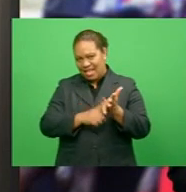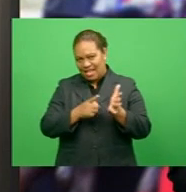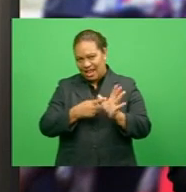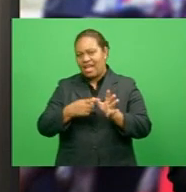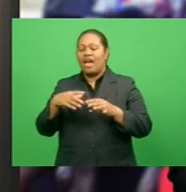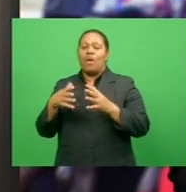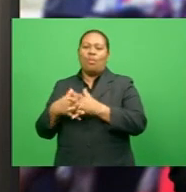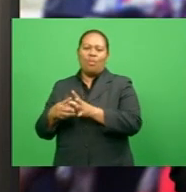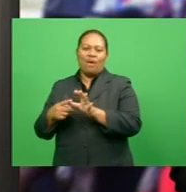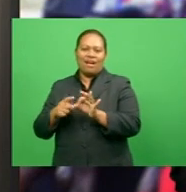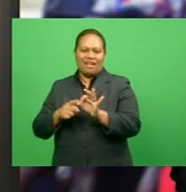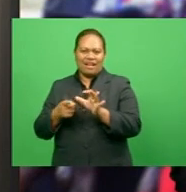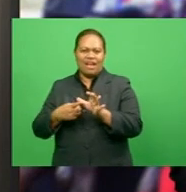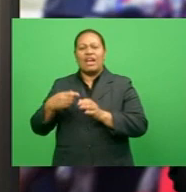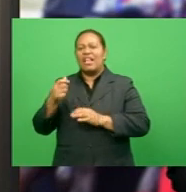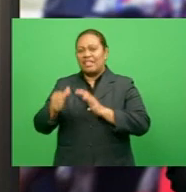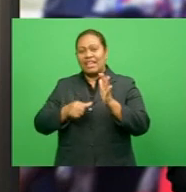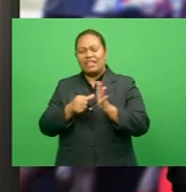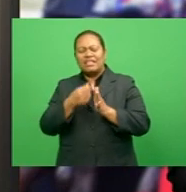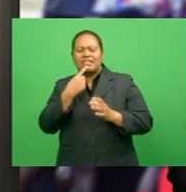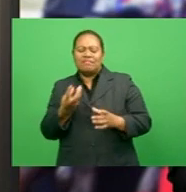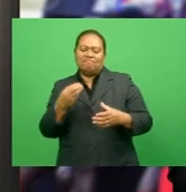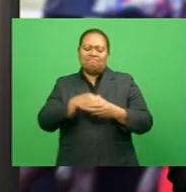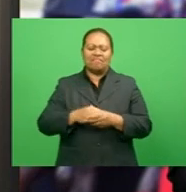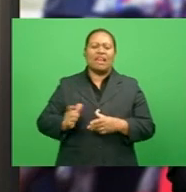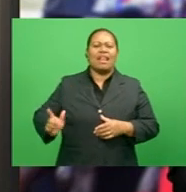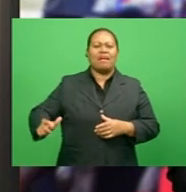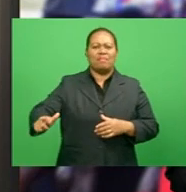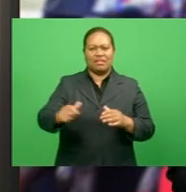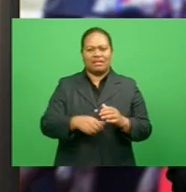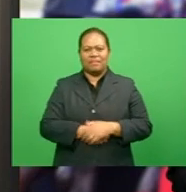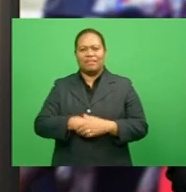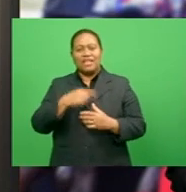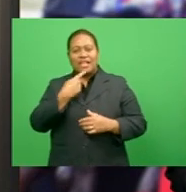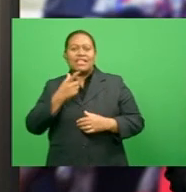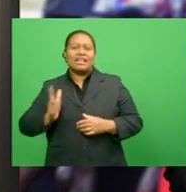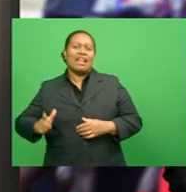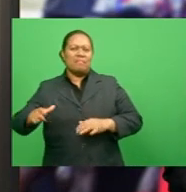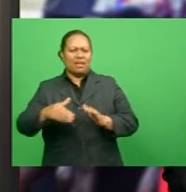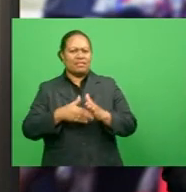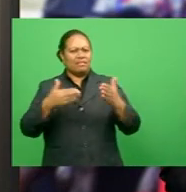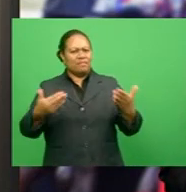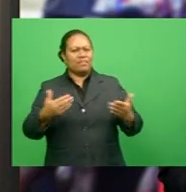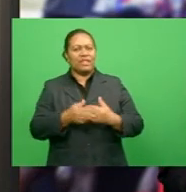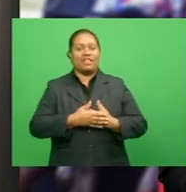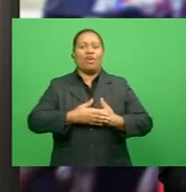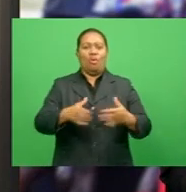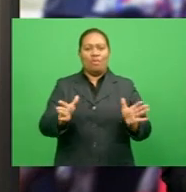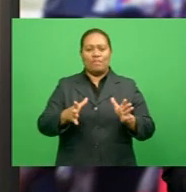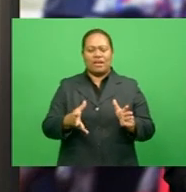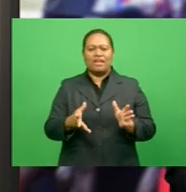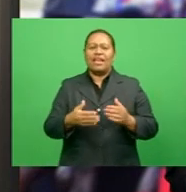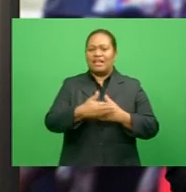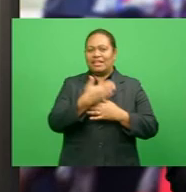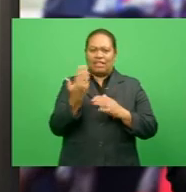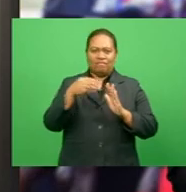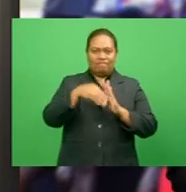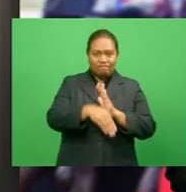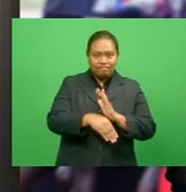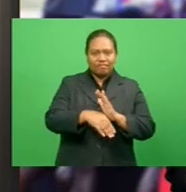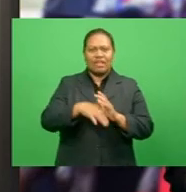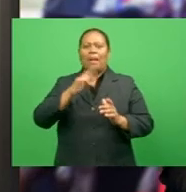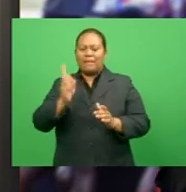of the standout players for the Northerners. As Aquila Dhama reports, Lambasa turned around from their opening day loss to be the last team